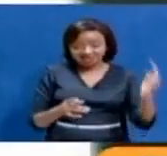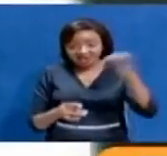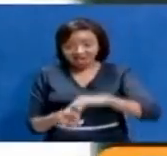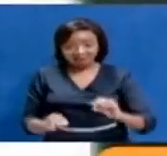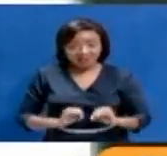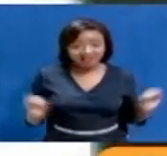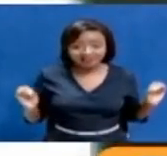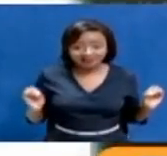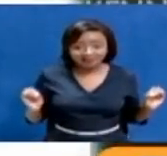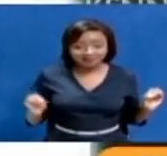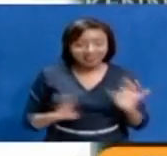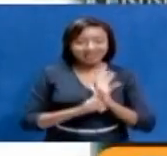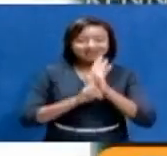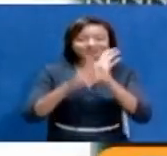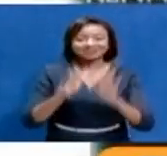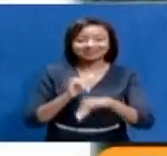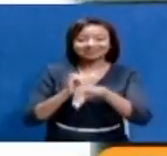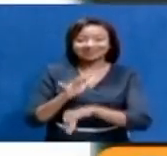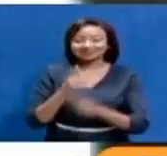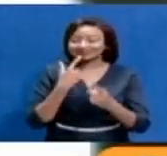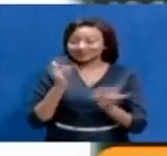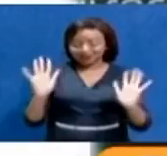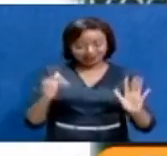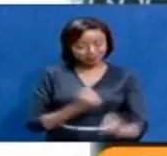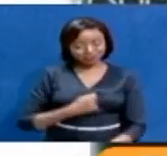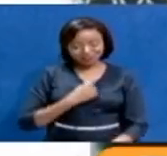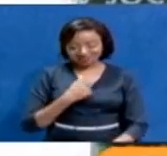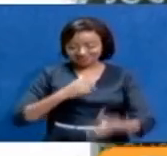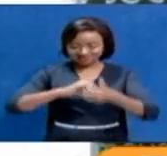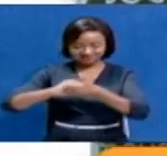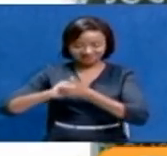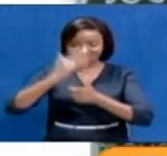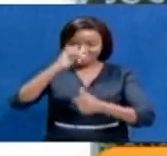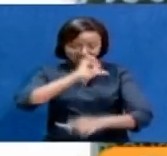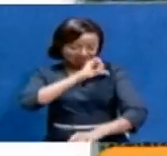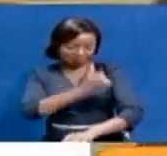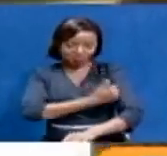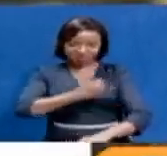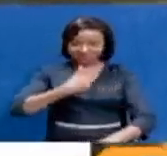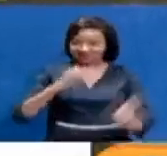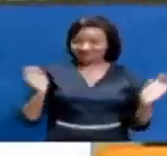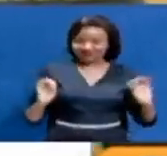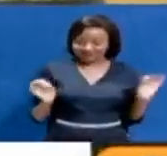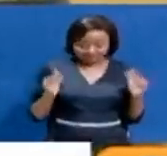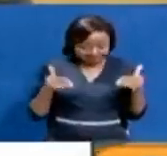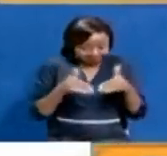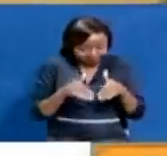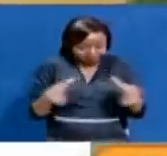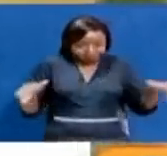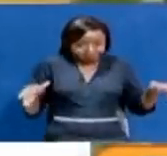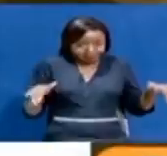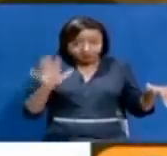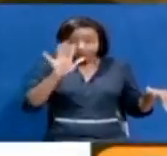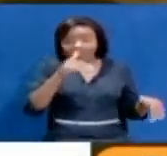The representative they sent to the meeting refused to engage, claiming lack of authority. Prior to the meeting, the Council of the